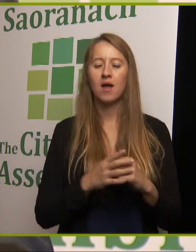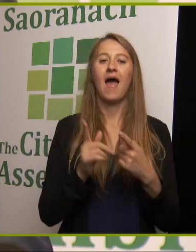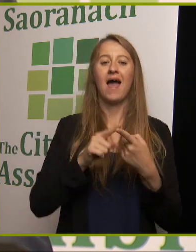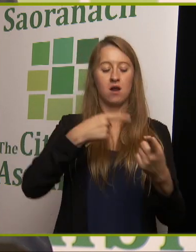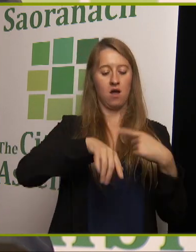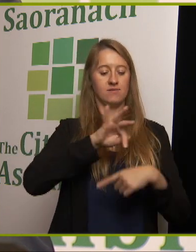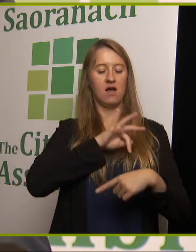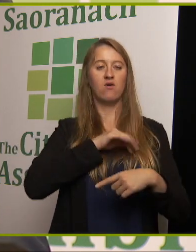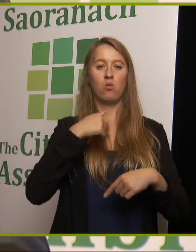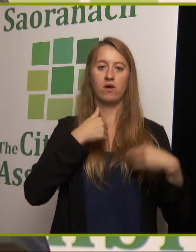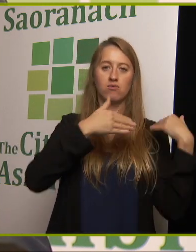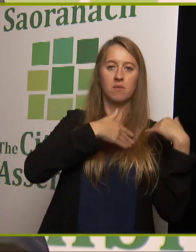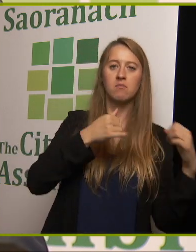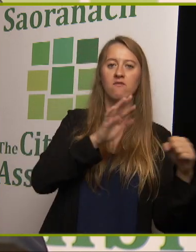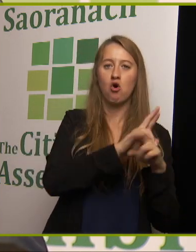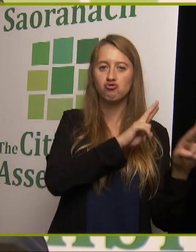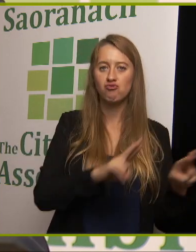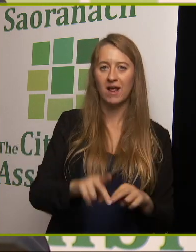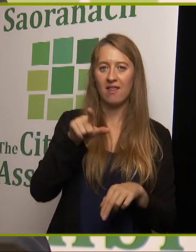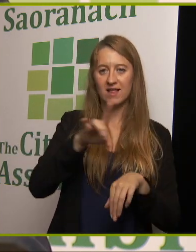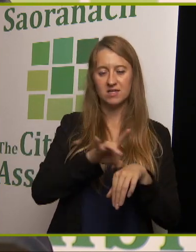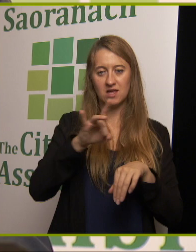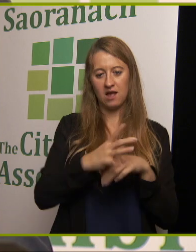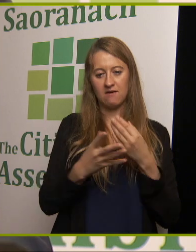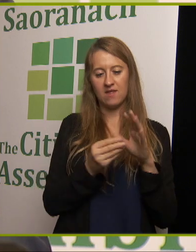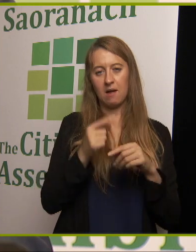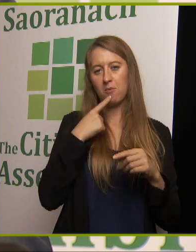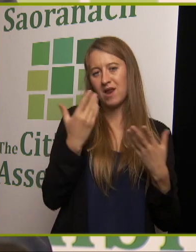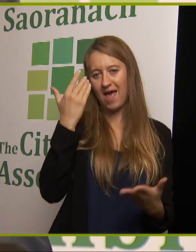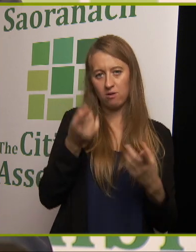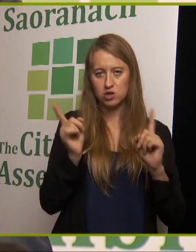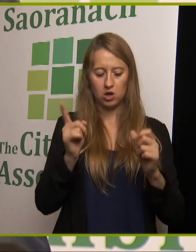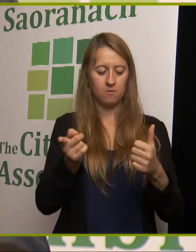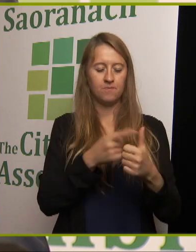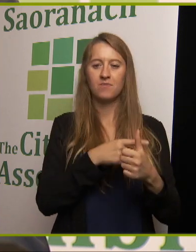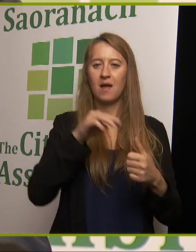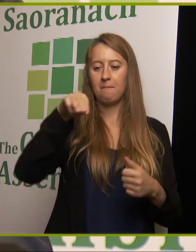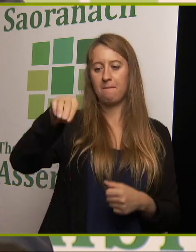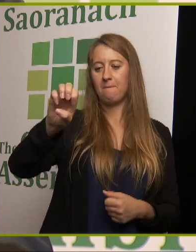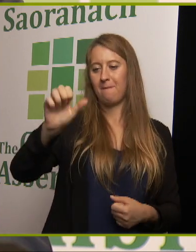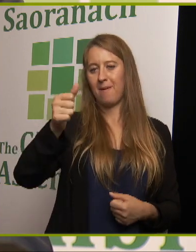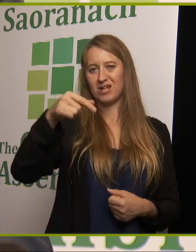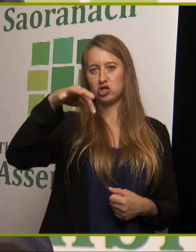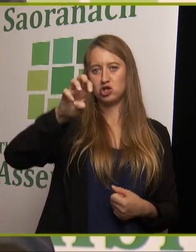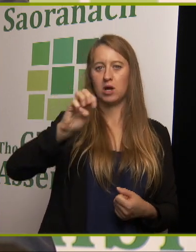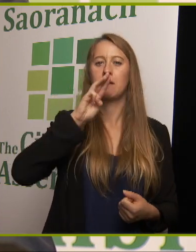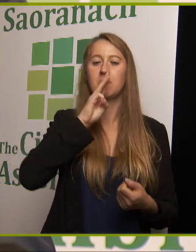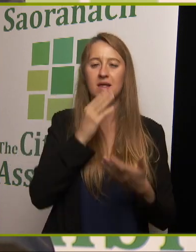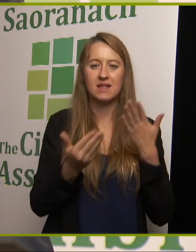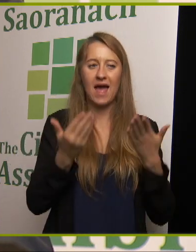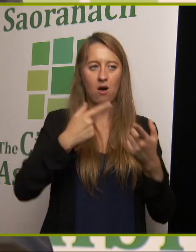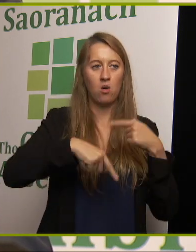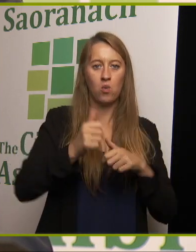last one, the measures. So we do measure all these other things, but measures is how we take action to address all of those. And there are